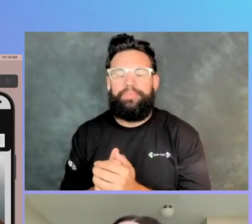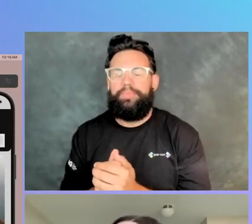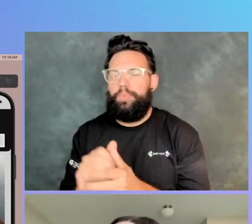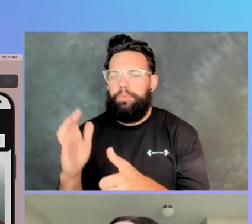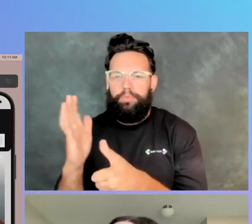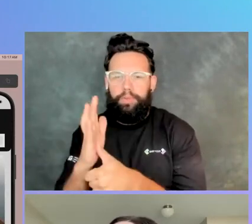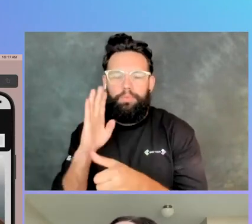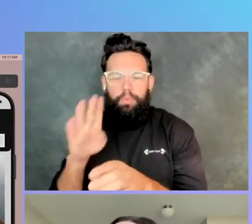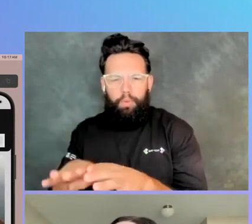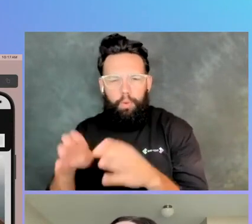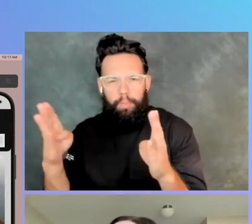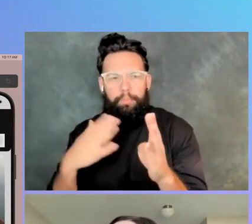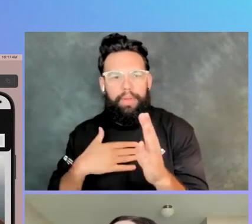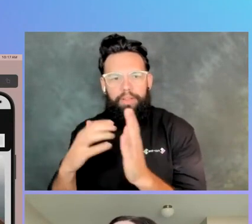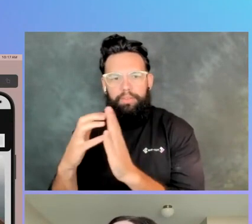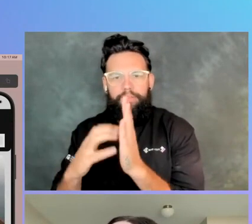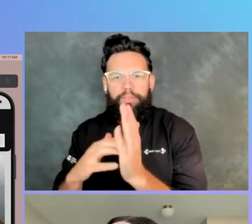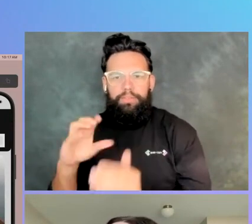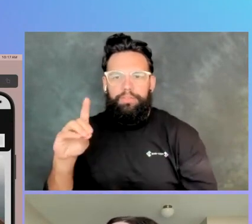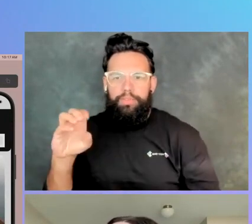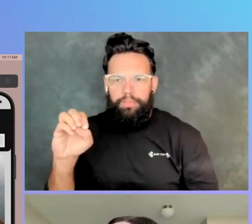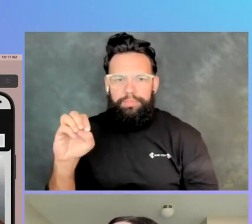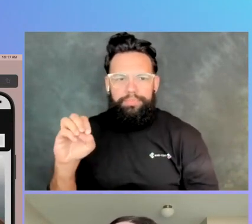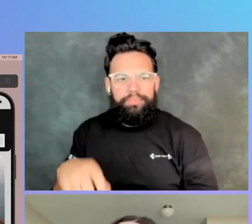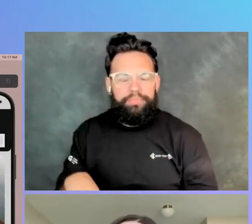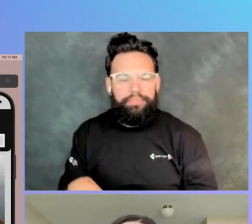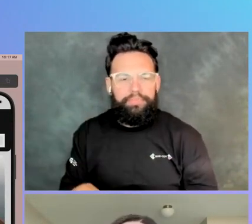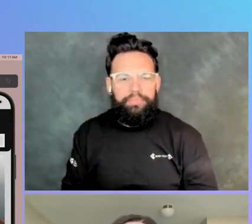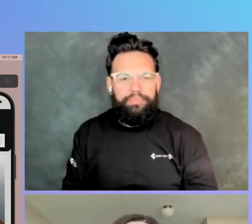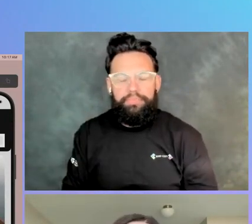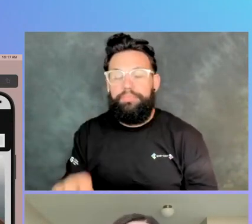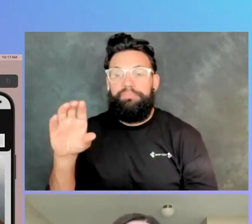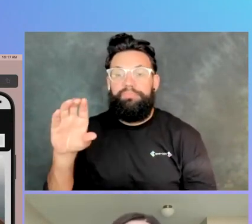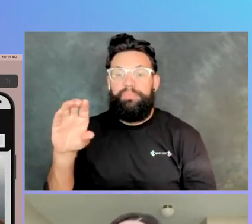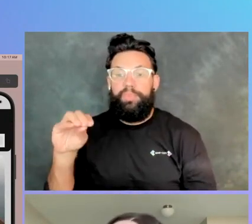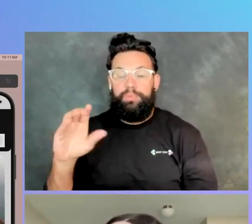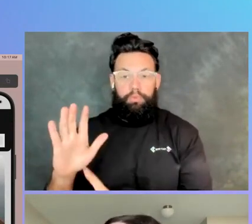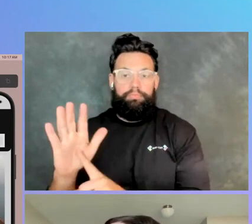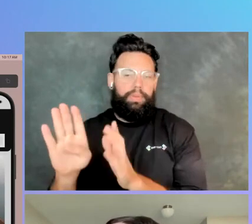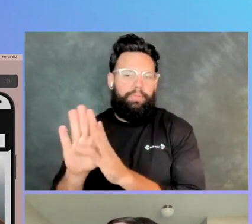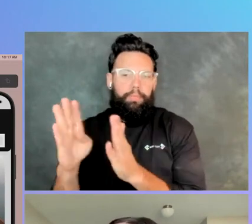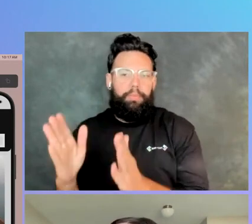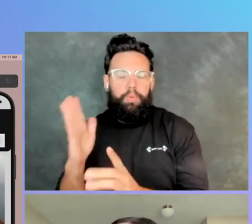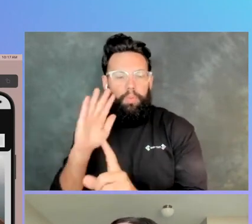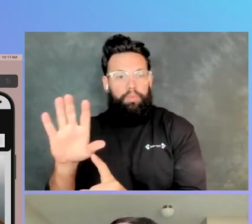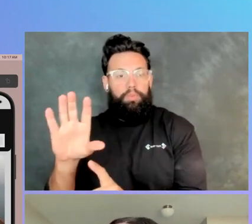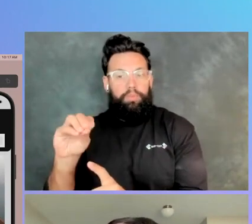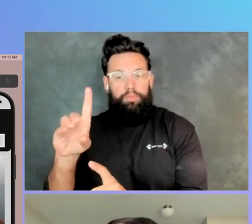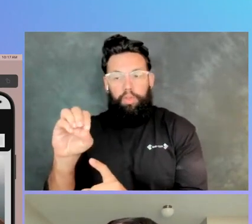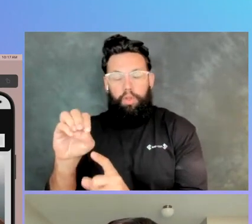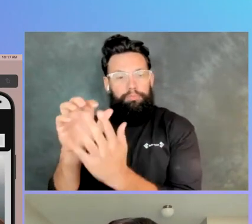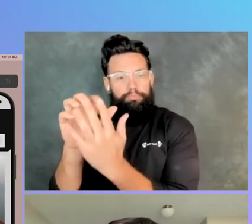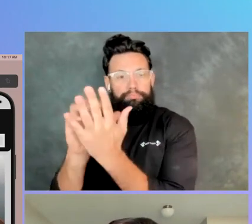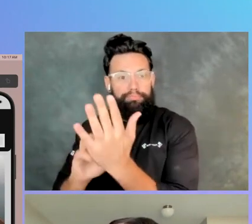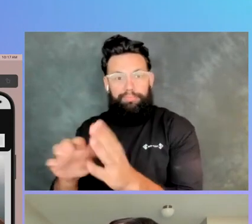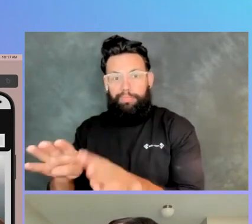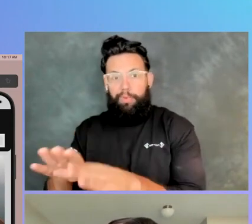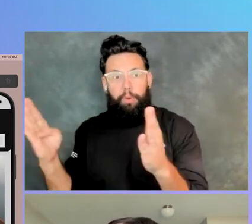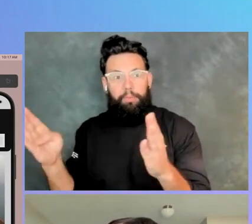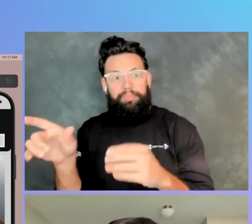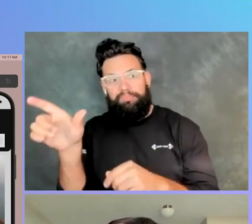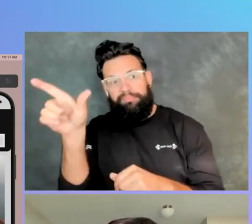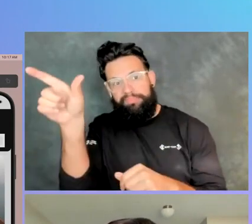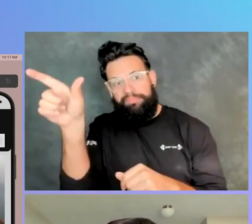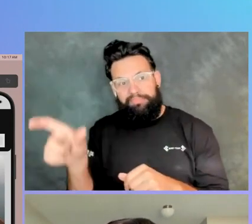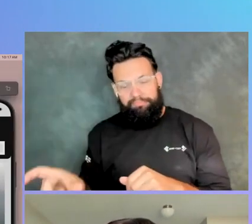that I'm working on. So as a developer, I would have my code open for my app that I'm writing. In this example, it's this chic boutique